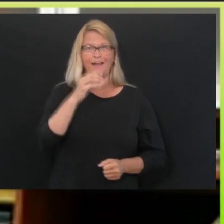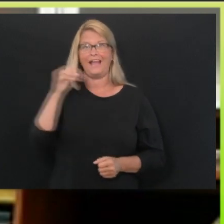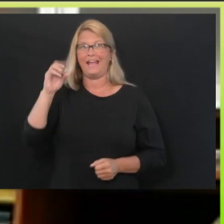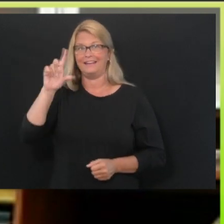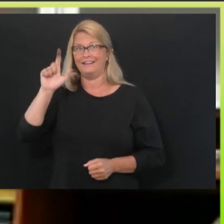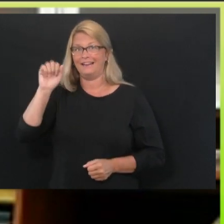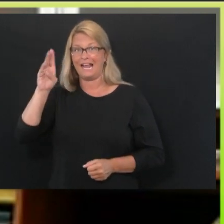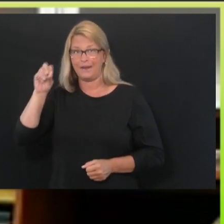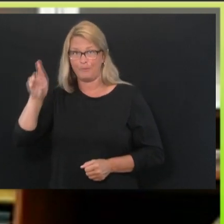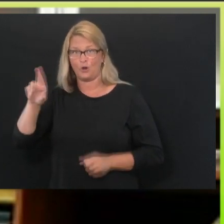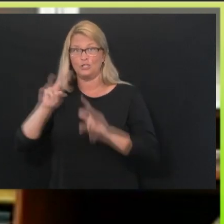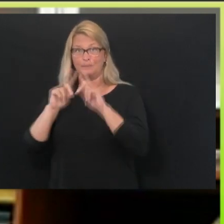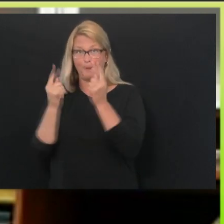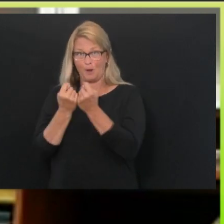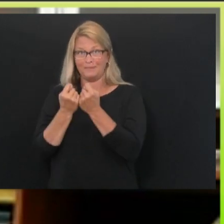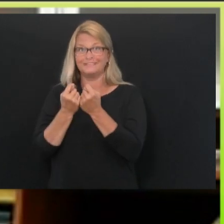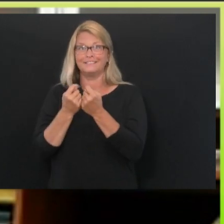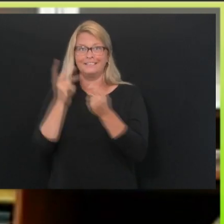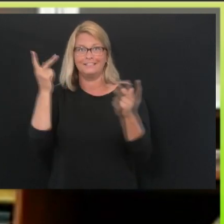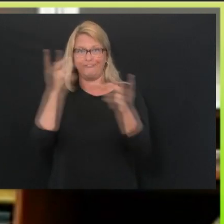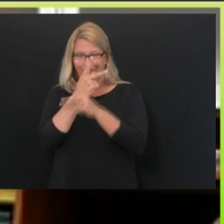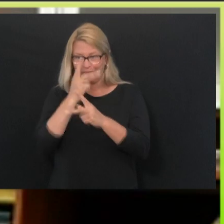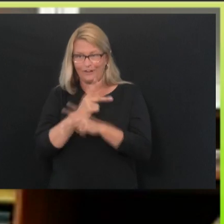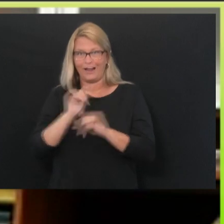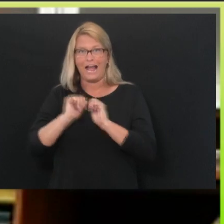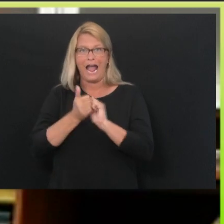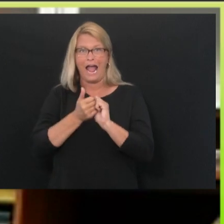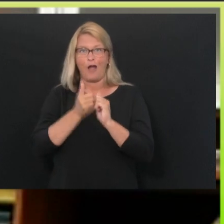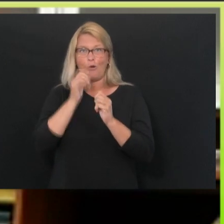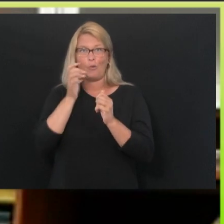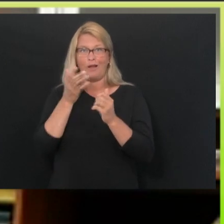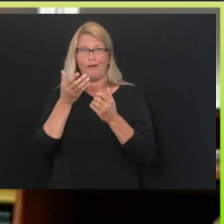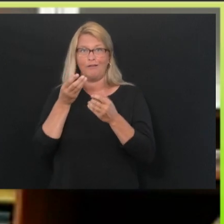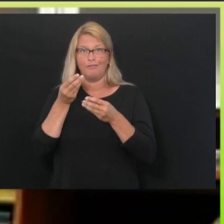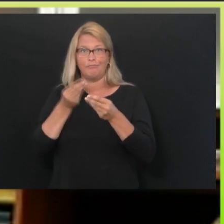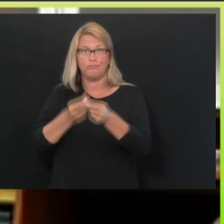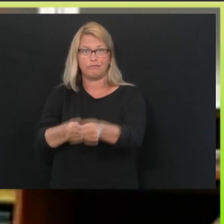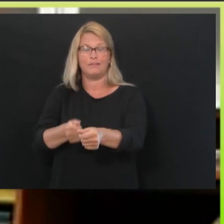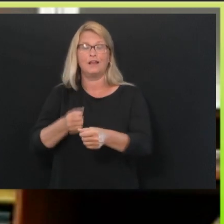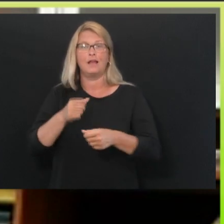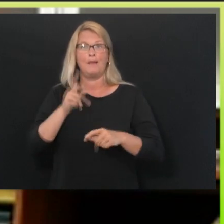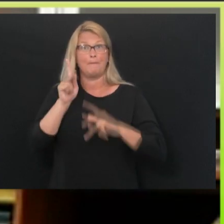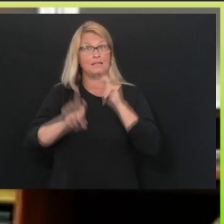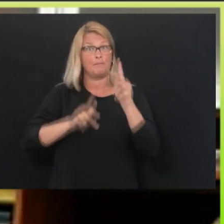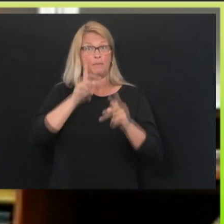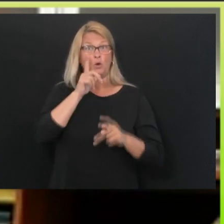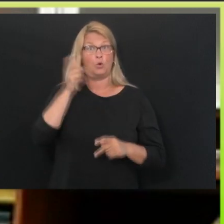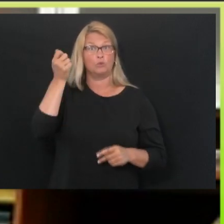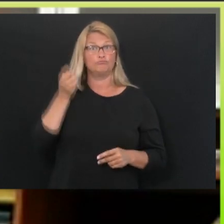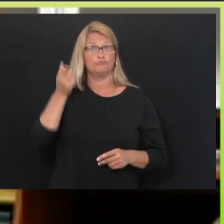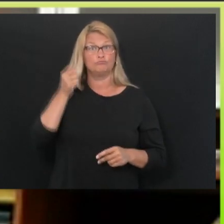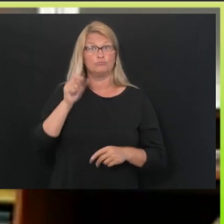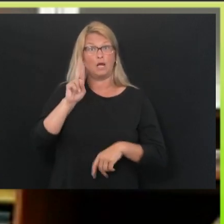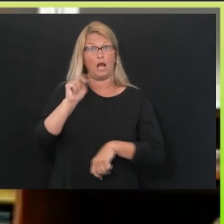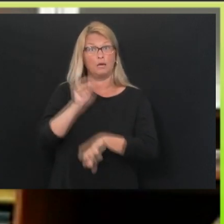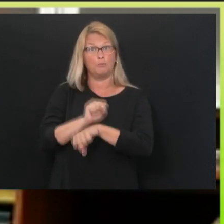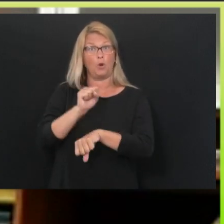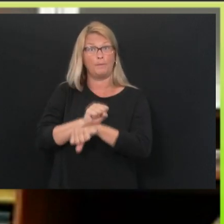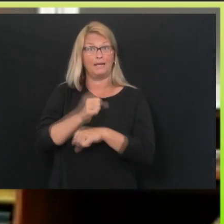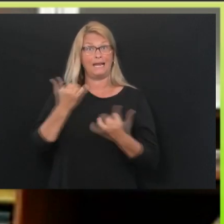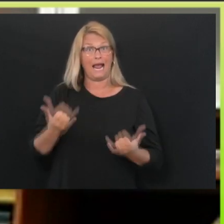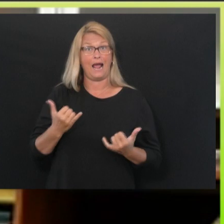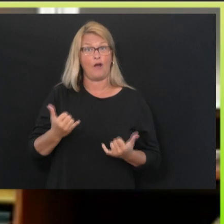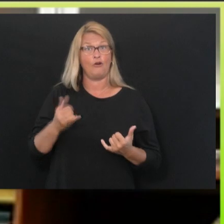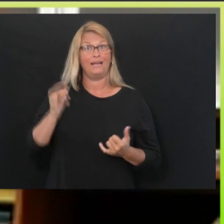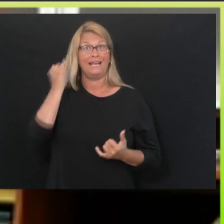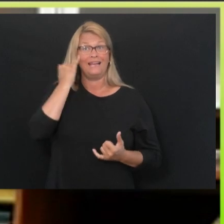figure out how that's going to work. But what I can tell you is, folks who are receiving unemployment benefits currently, if they